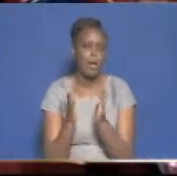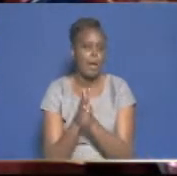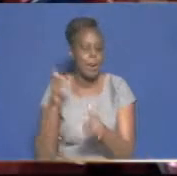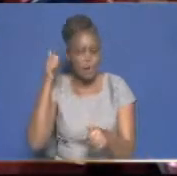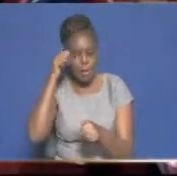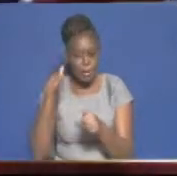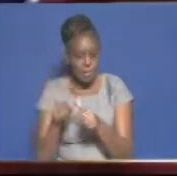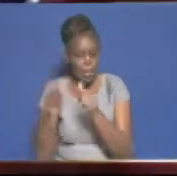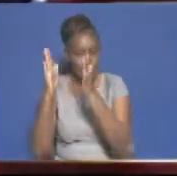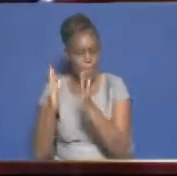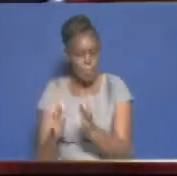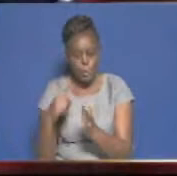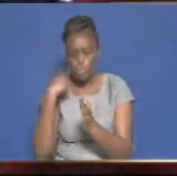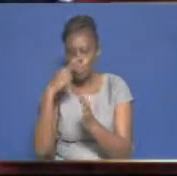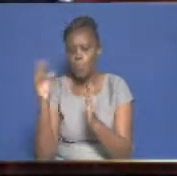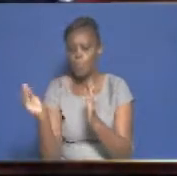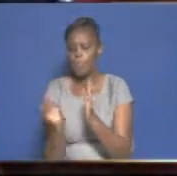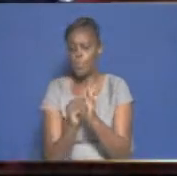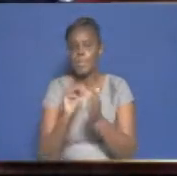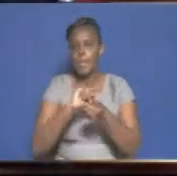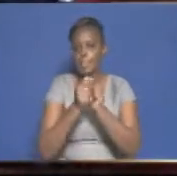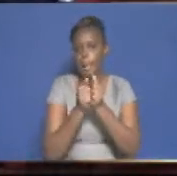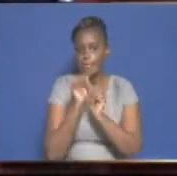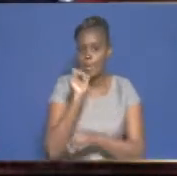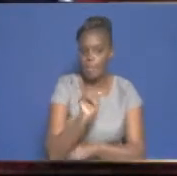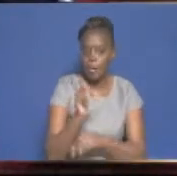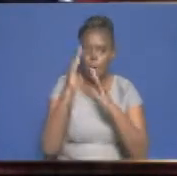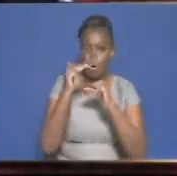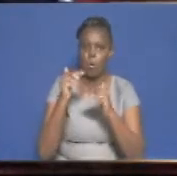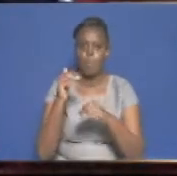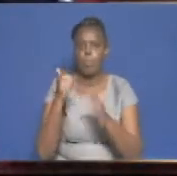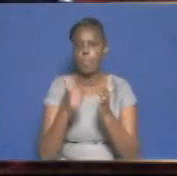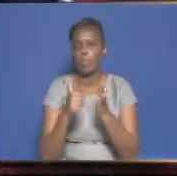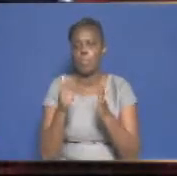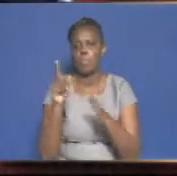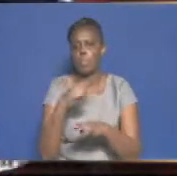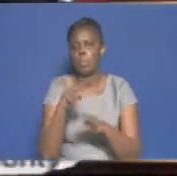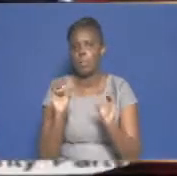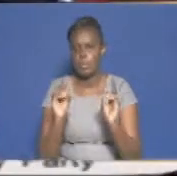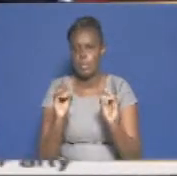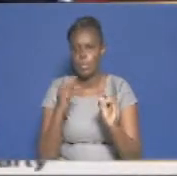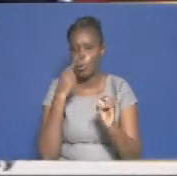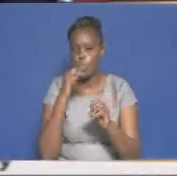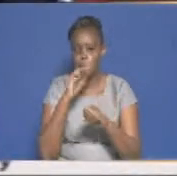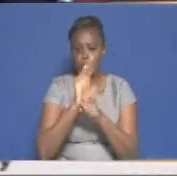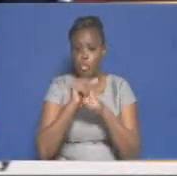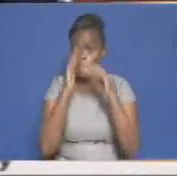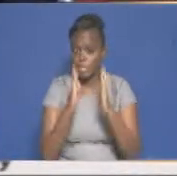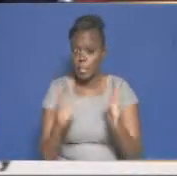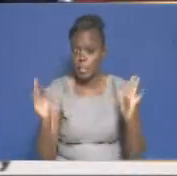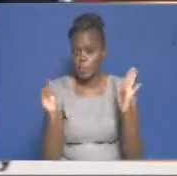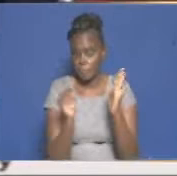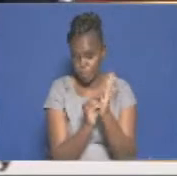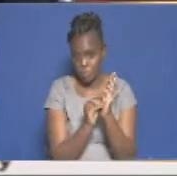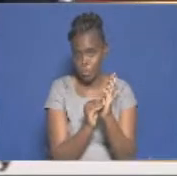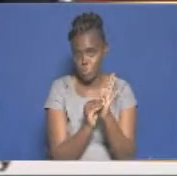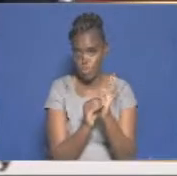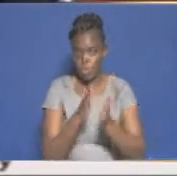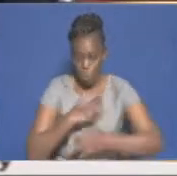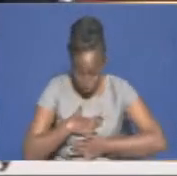remember the person who inserted that amendment, and I hope I'm not wrong on this, is the leader of majority, Amos Kimunya.